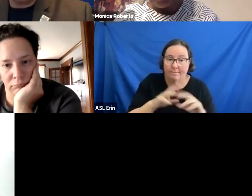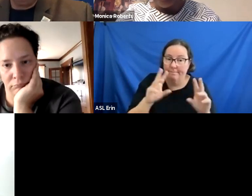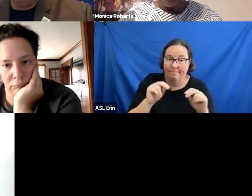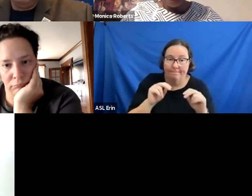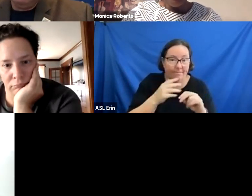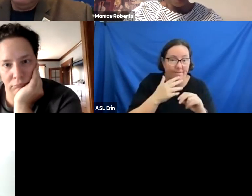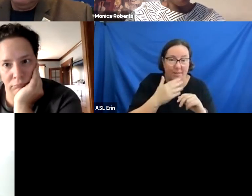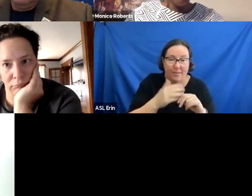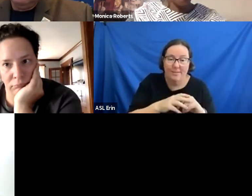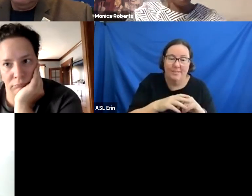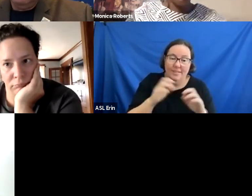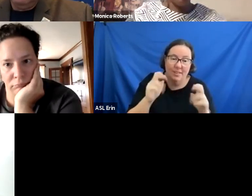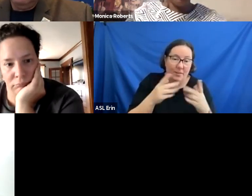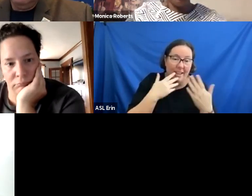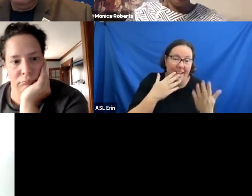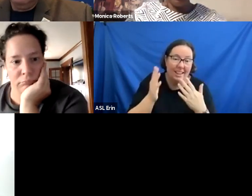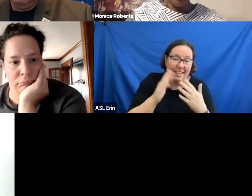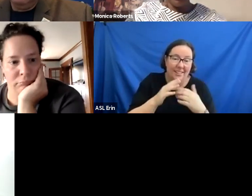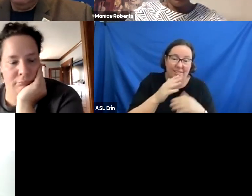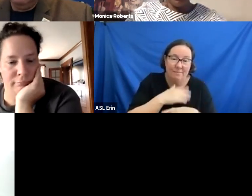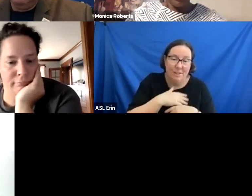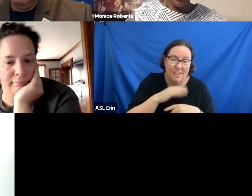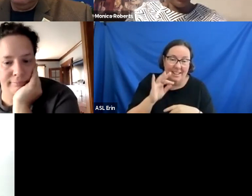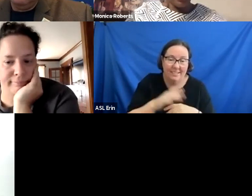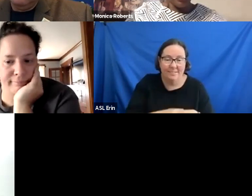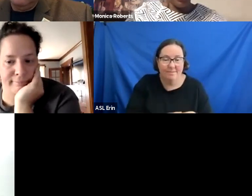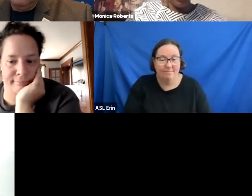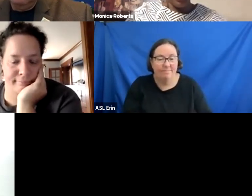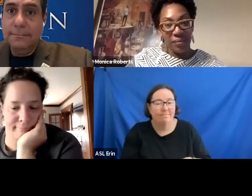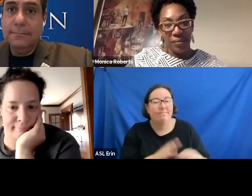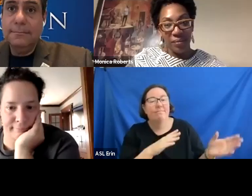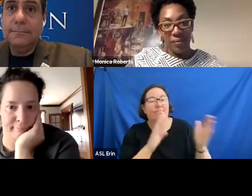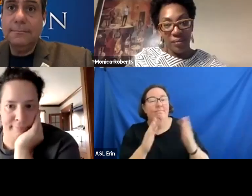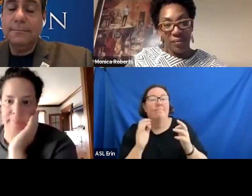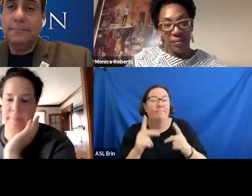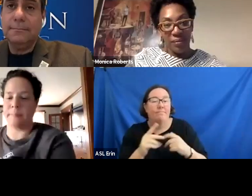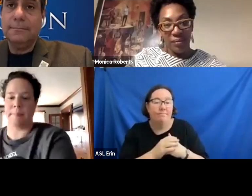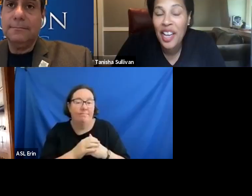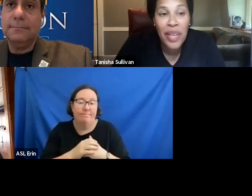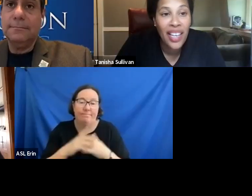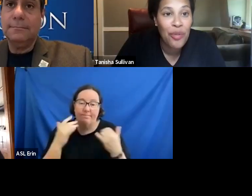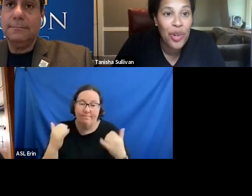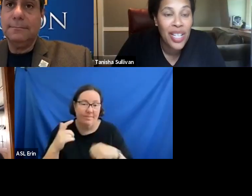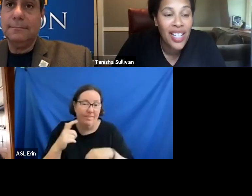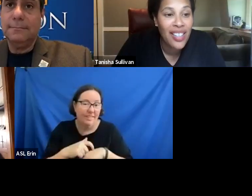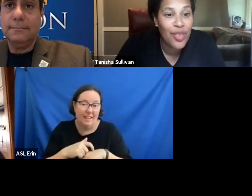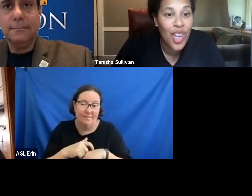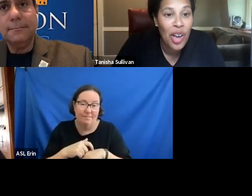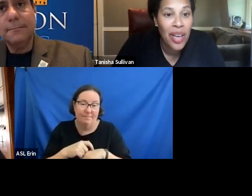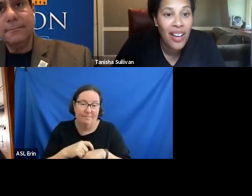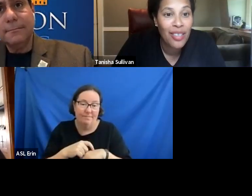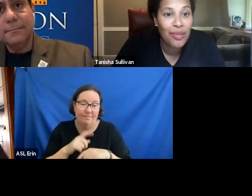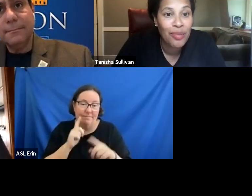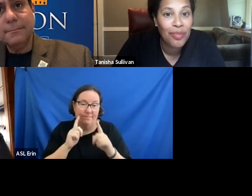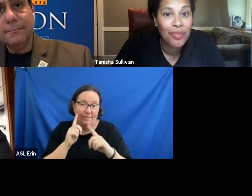Okay, fantastic. Thank you very much. Appreciate it. All right. Well, it is that time again where we